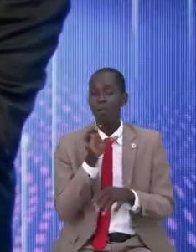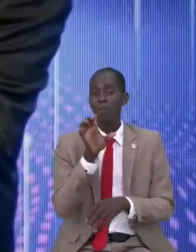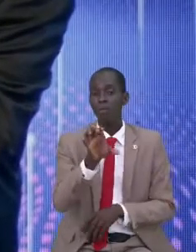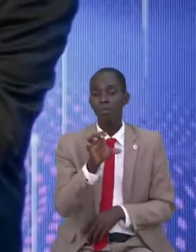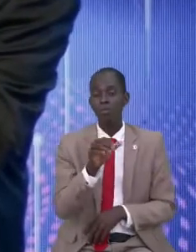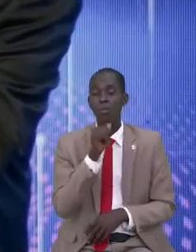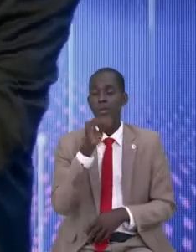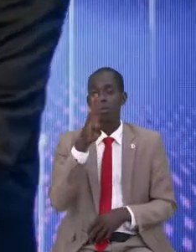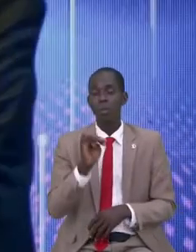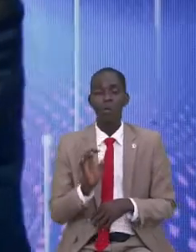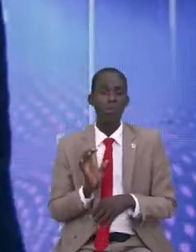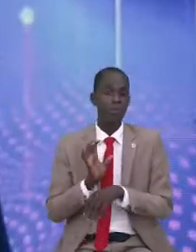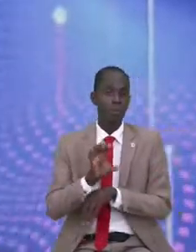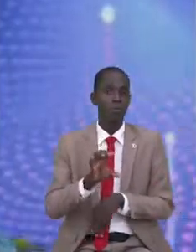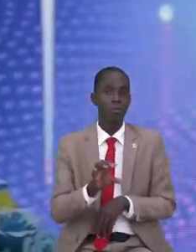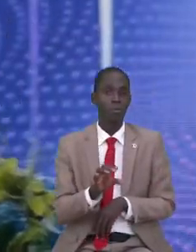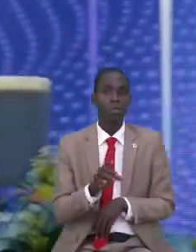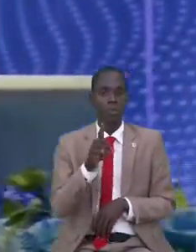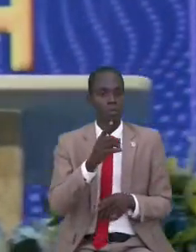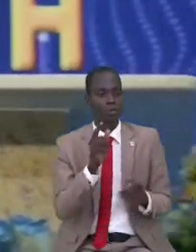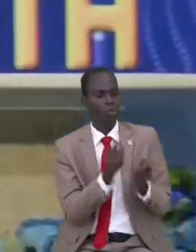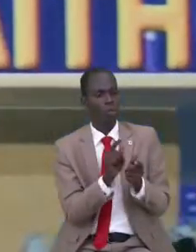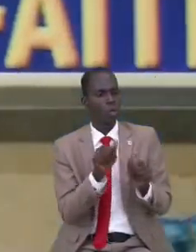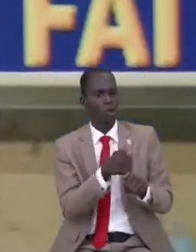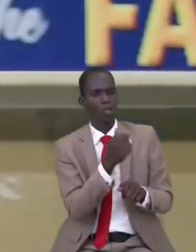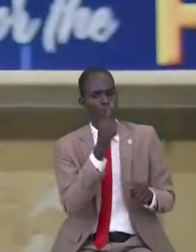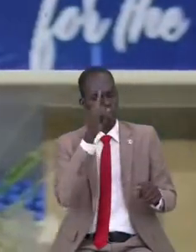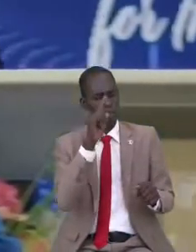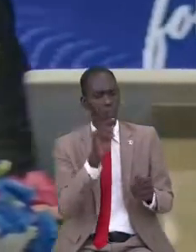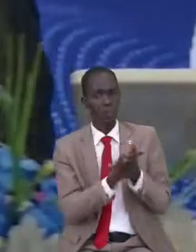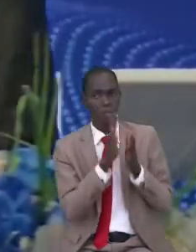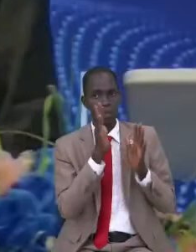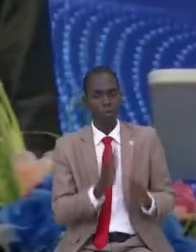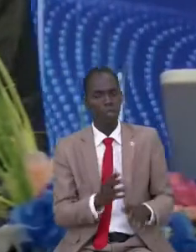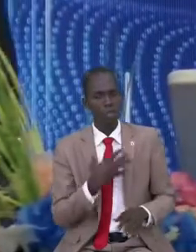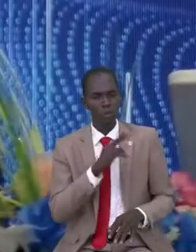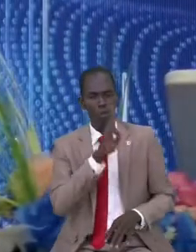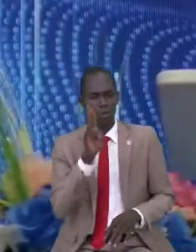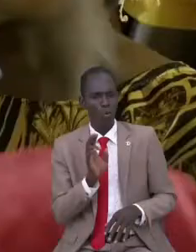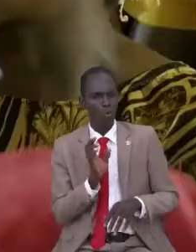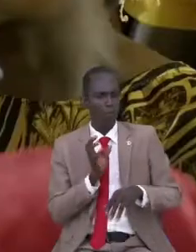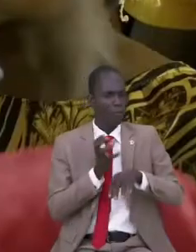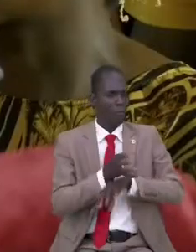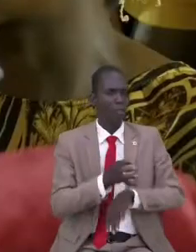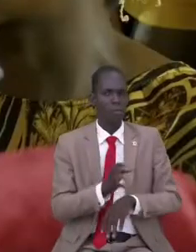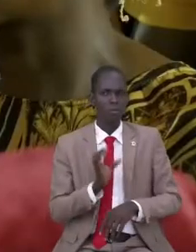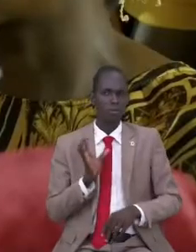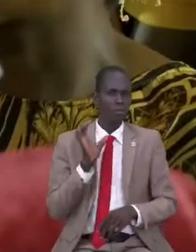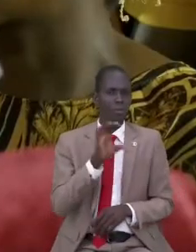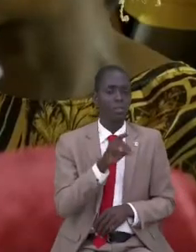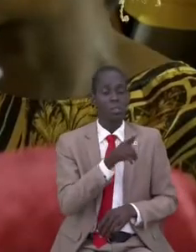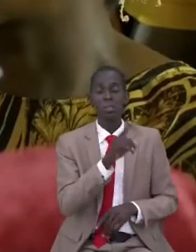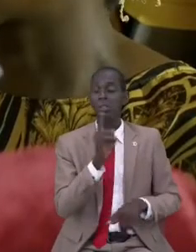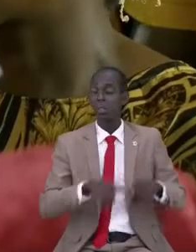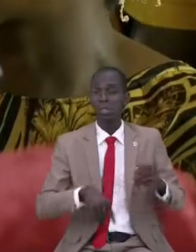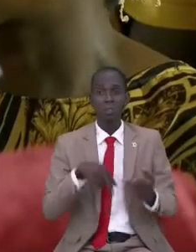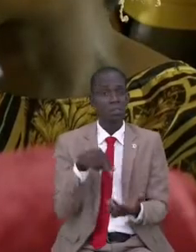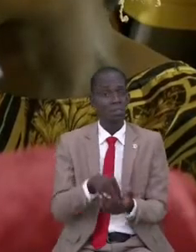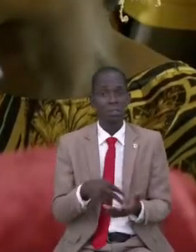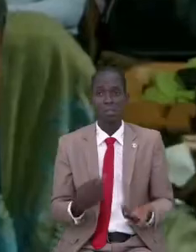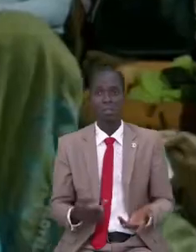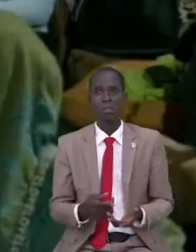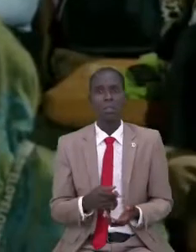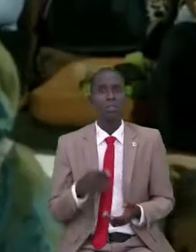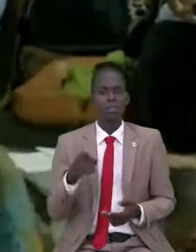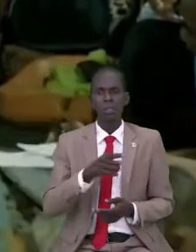by force. You come to another believer and you use force, they won't stand. They won't stand. They'll not be